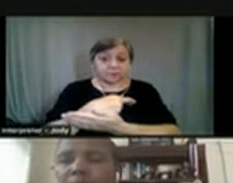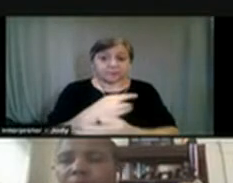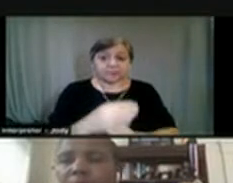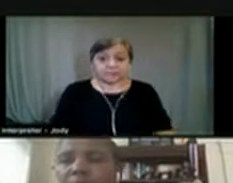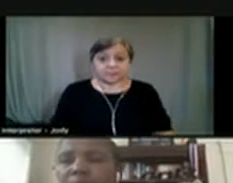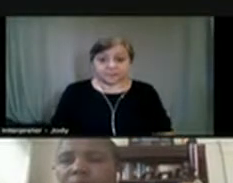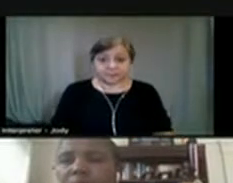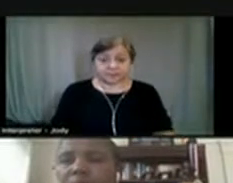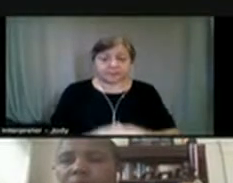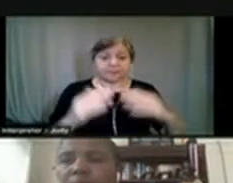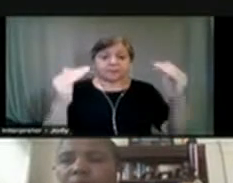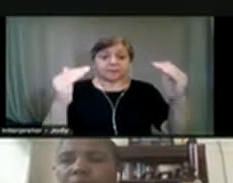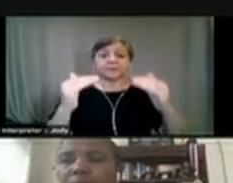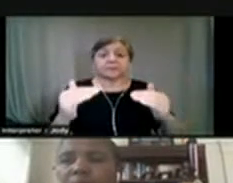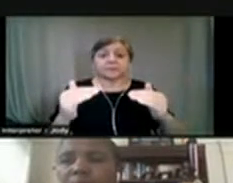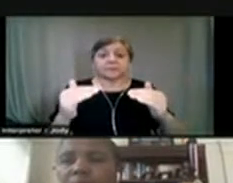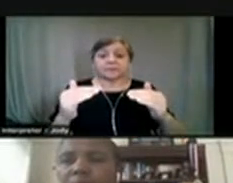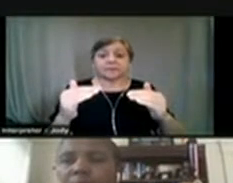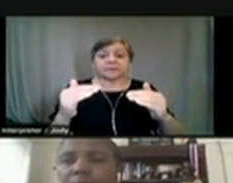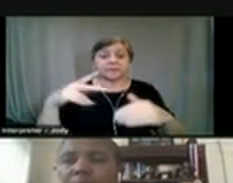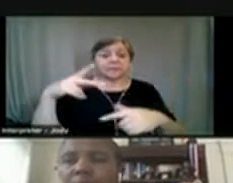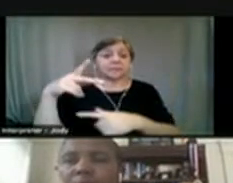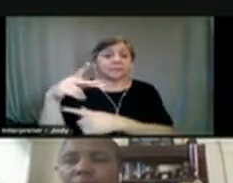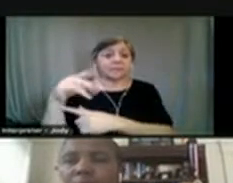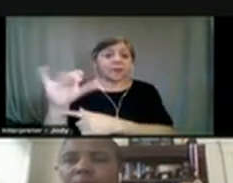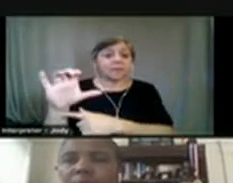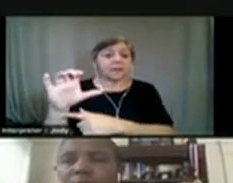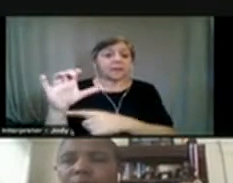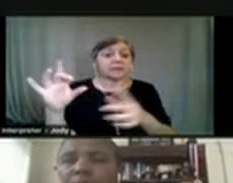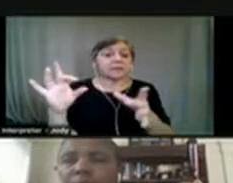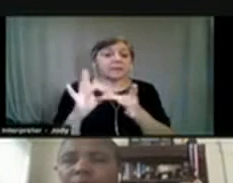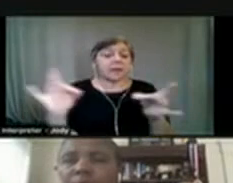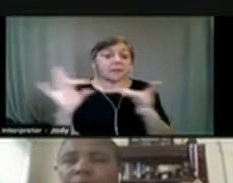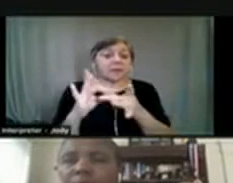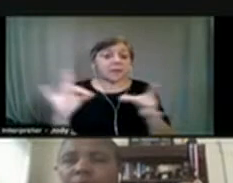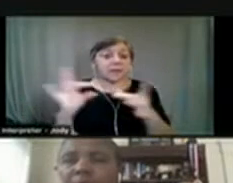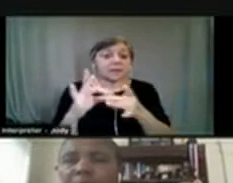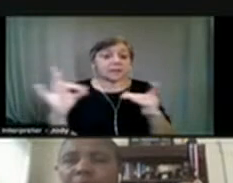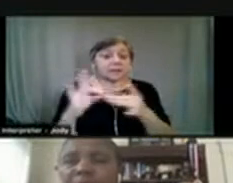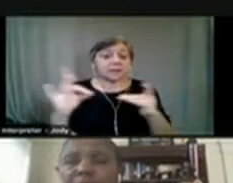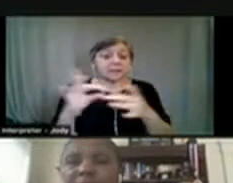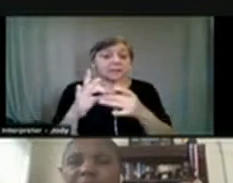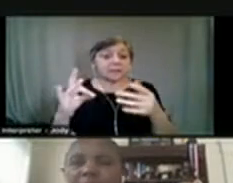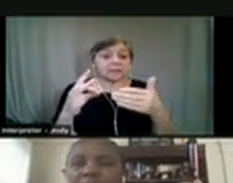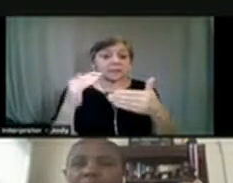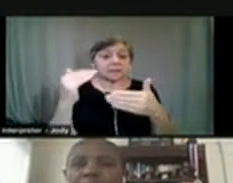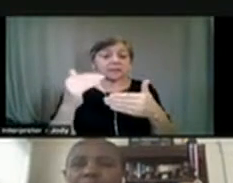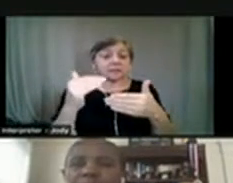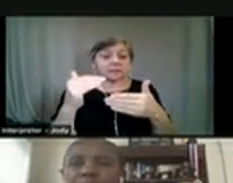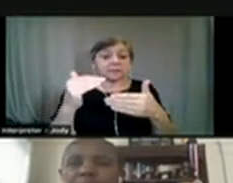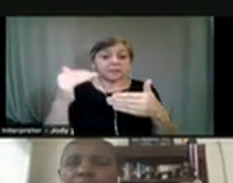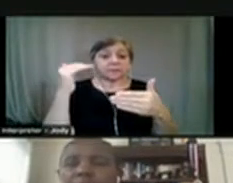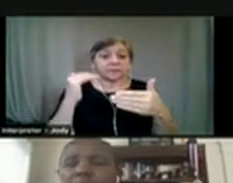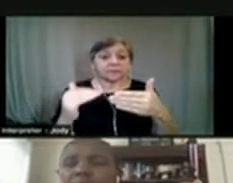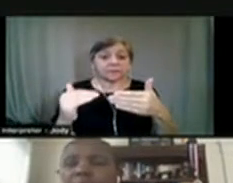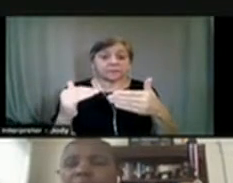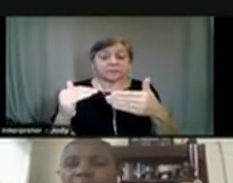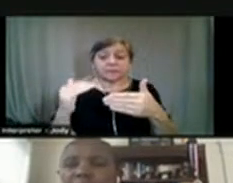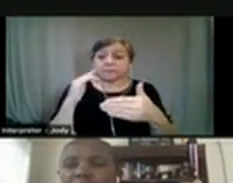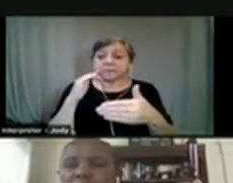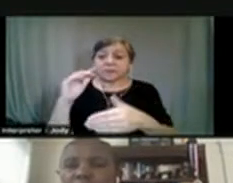We will then entertain public comment. We will then review an employee's